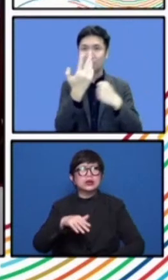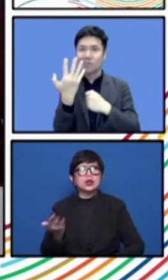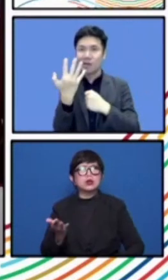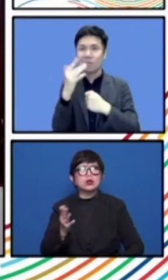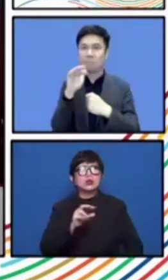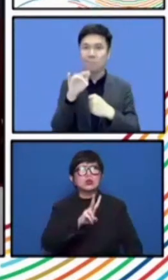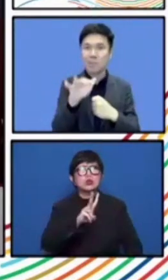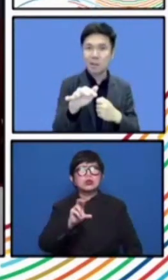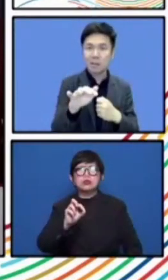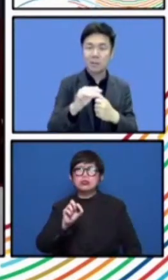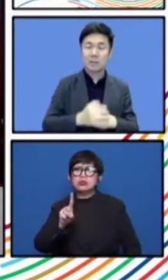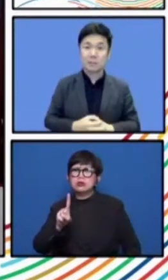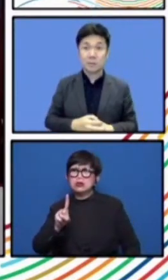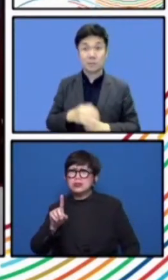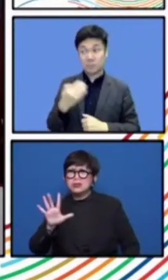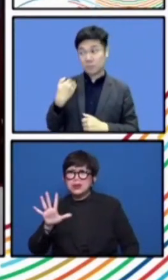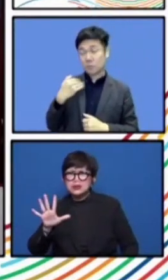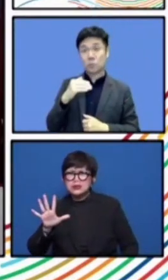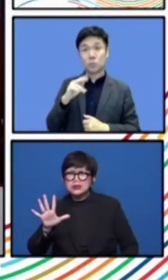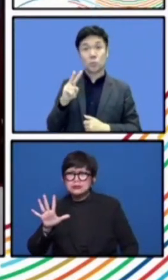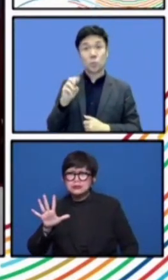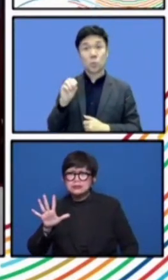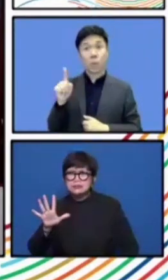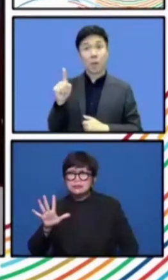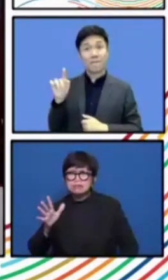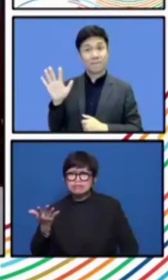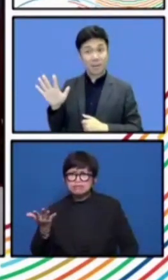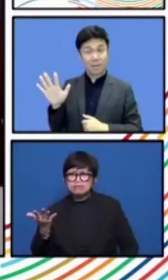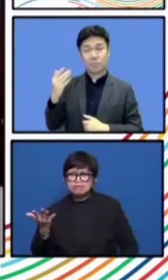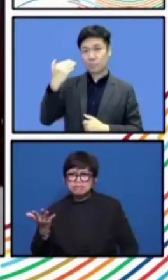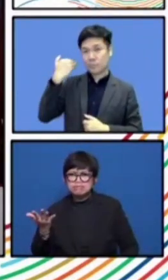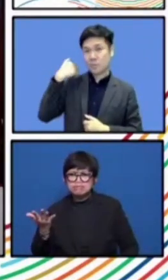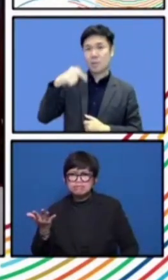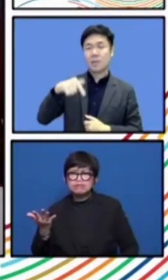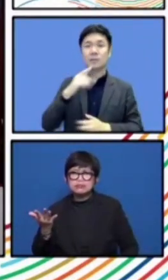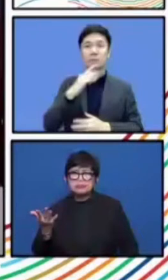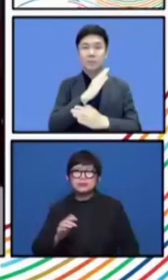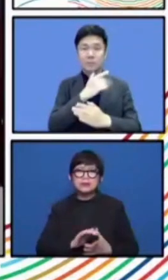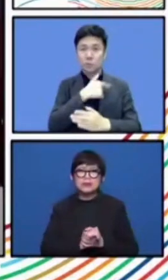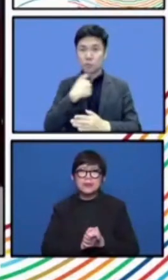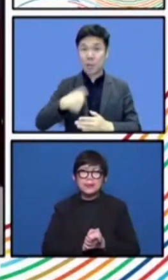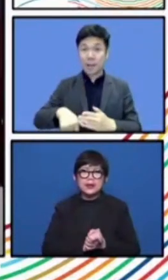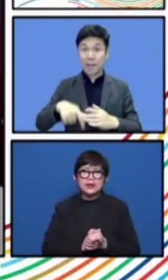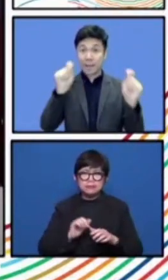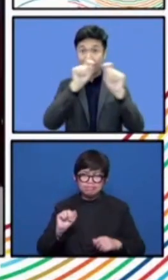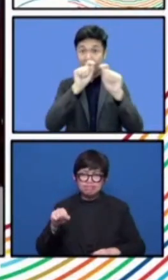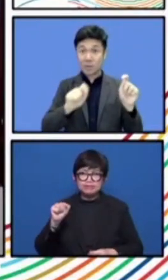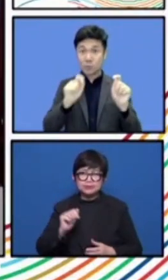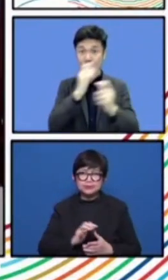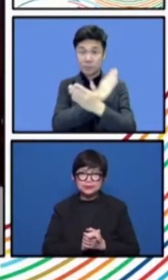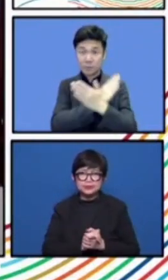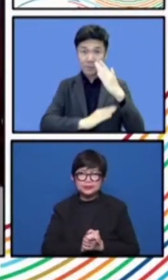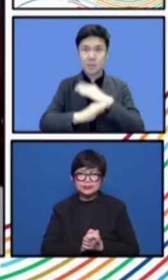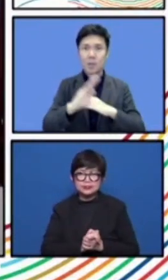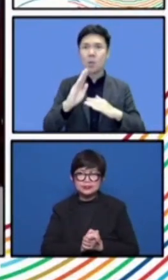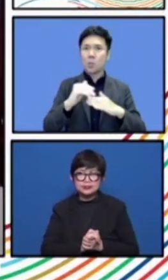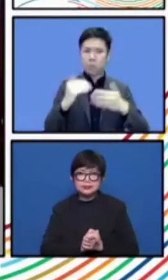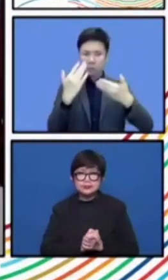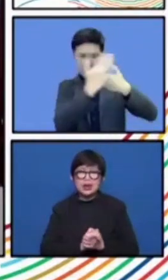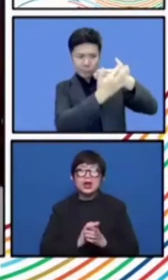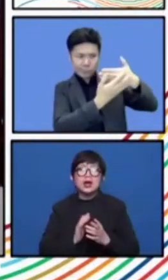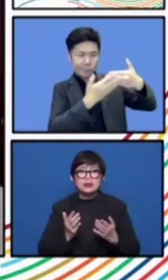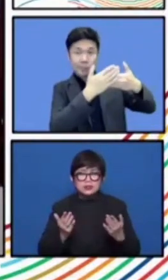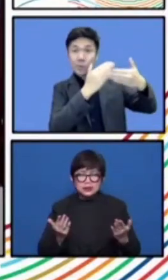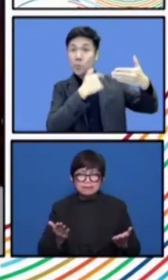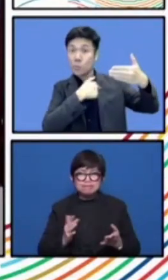China disabled persons Federation initiated the work on Nationwide real name